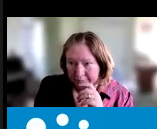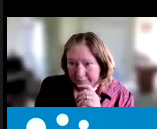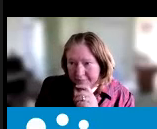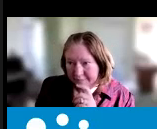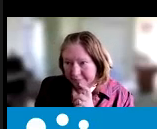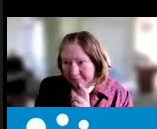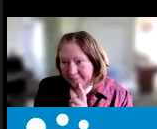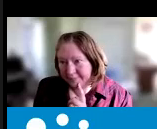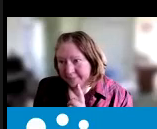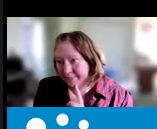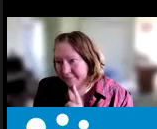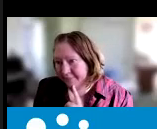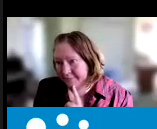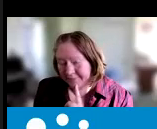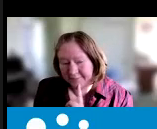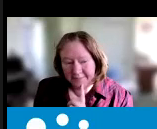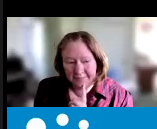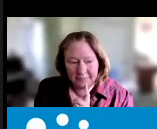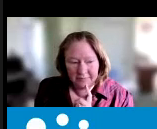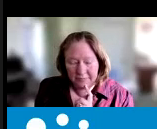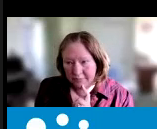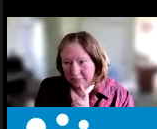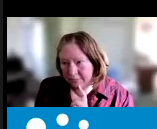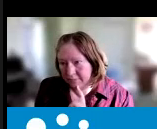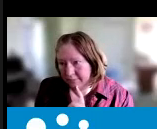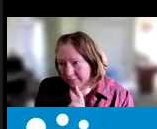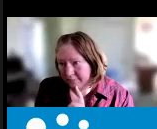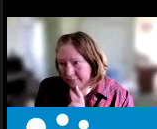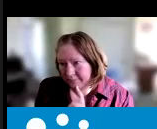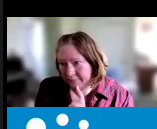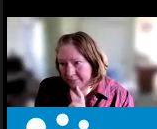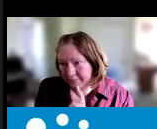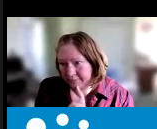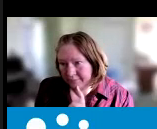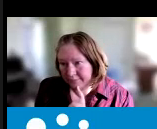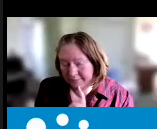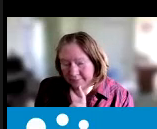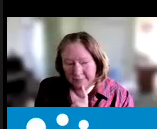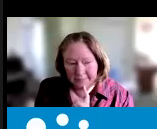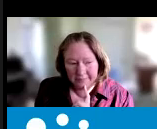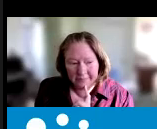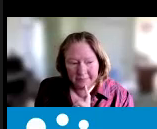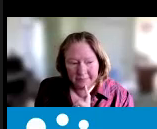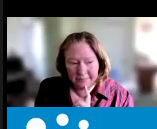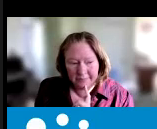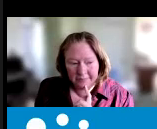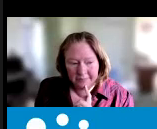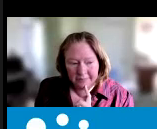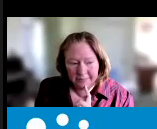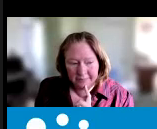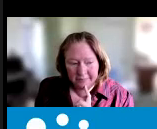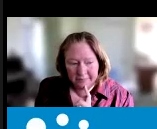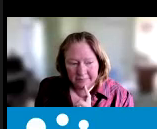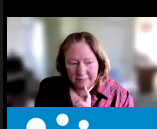more intentional, a little bit more focused in terms of what that blueprint would ultimately look like for the program itself.